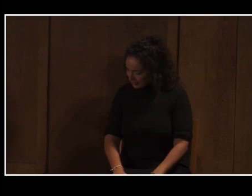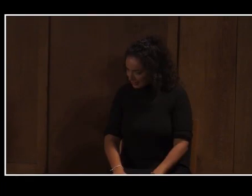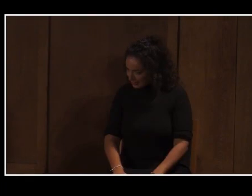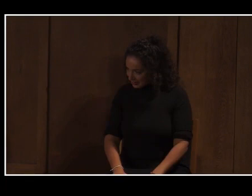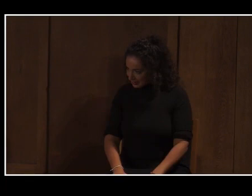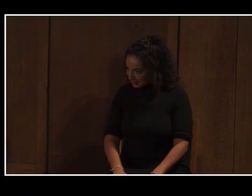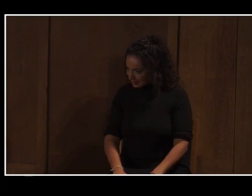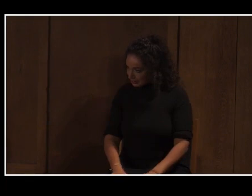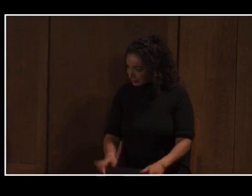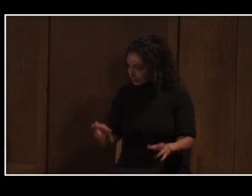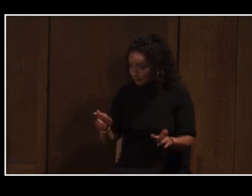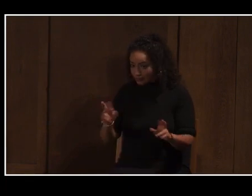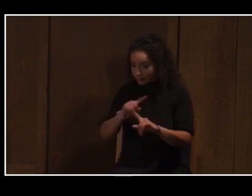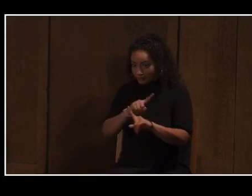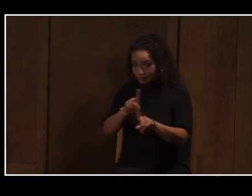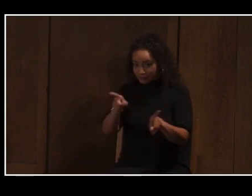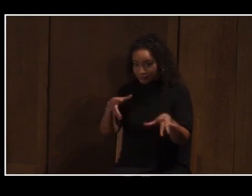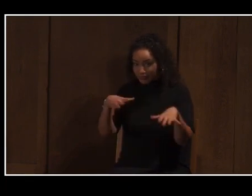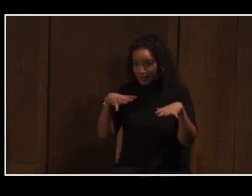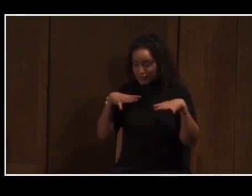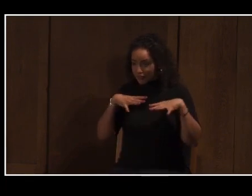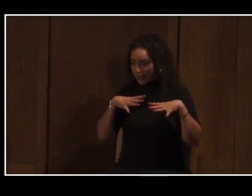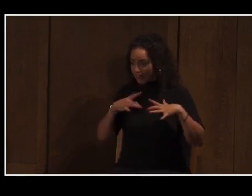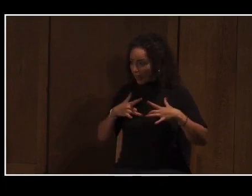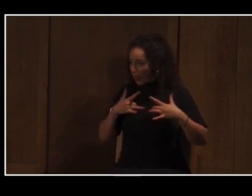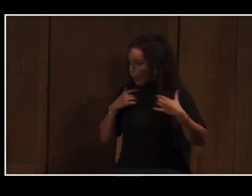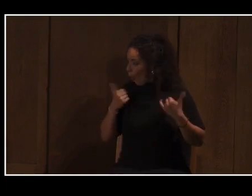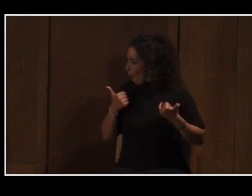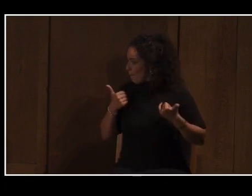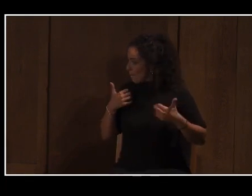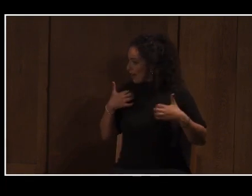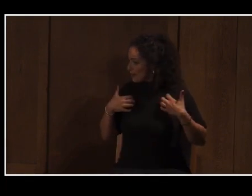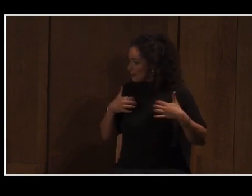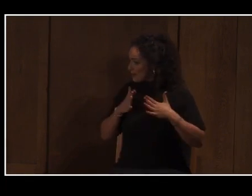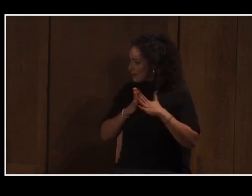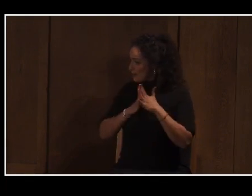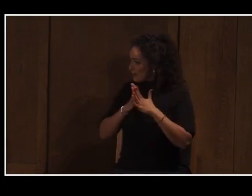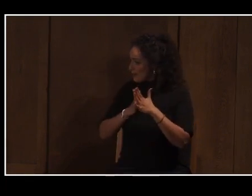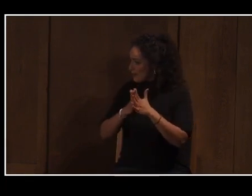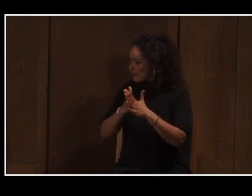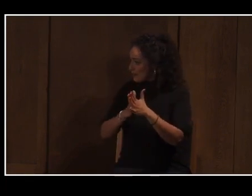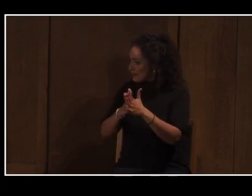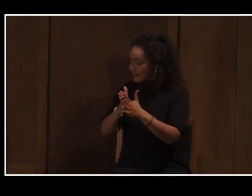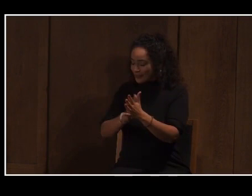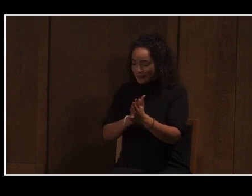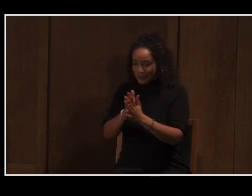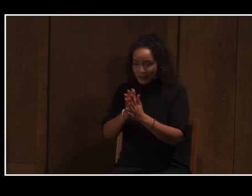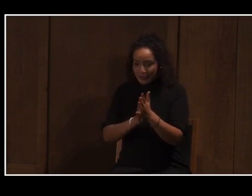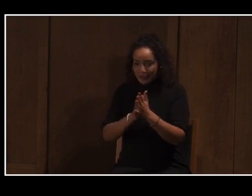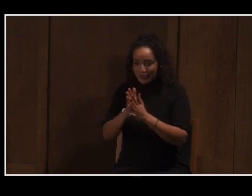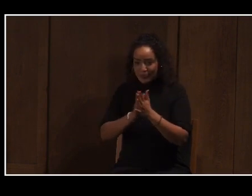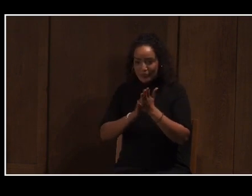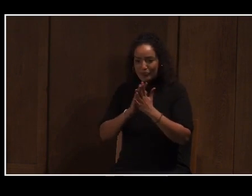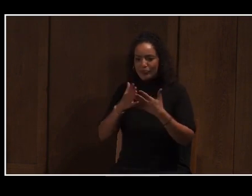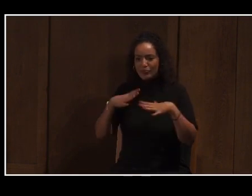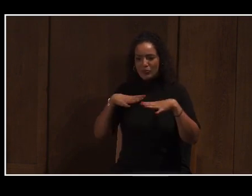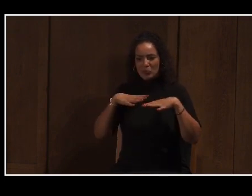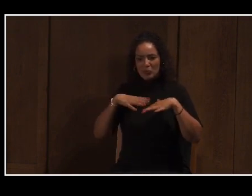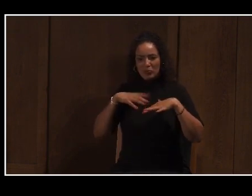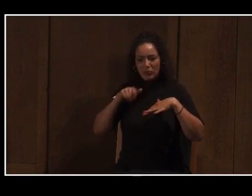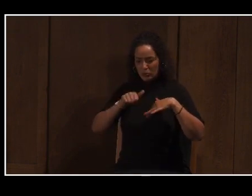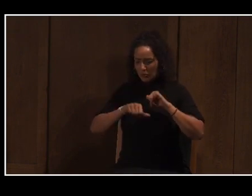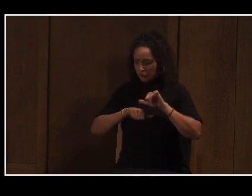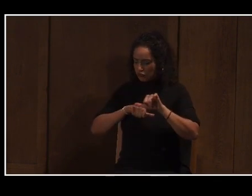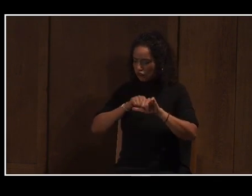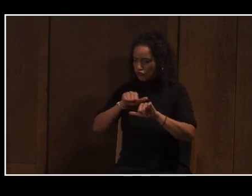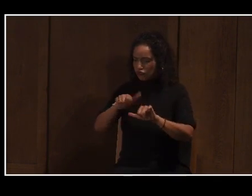So hope everybody's had a break, refreshed, has been able to process at least some of the things